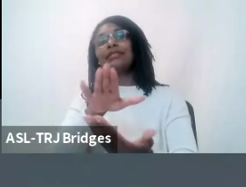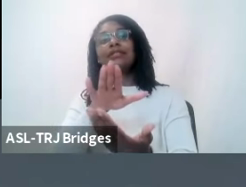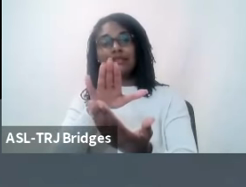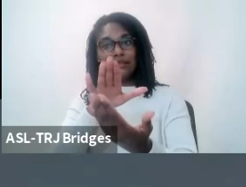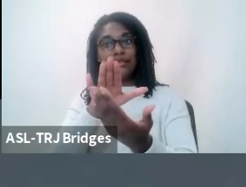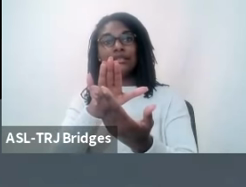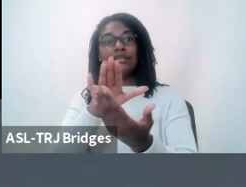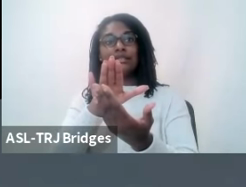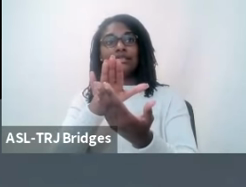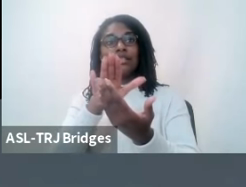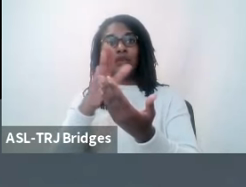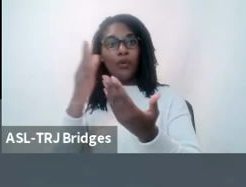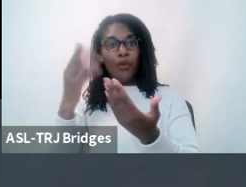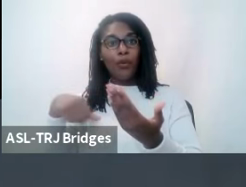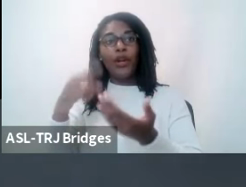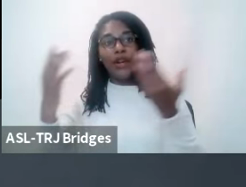will wreck it.